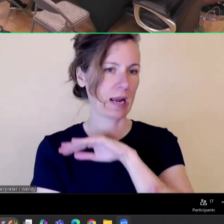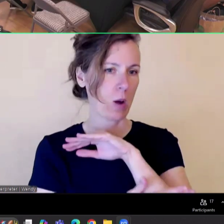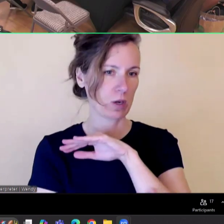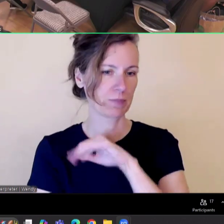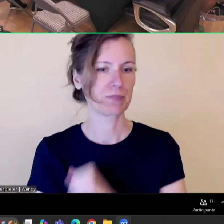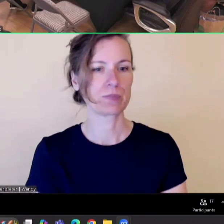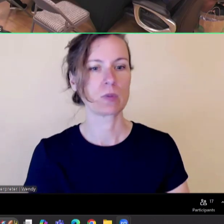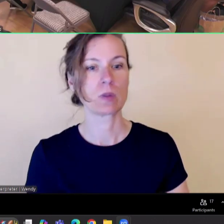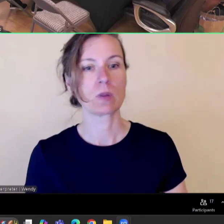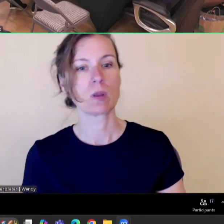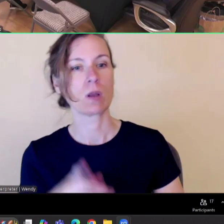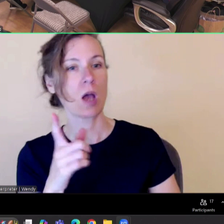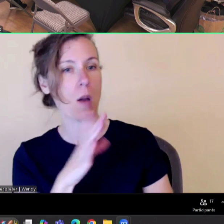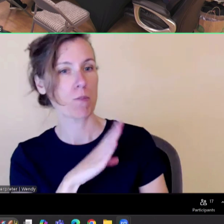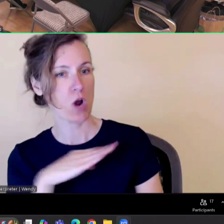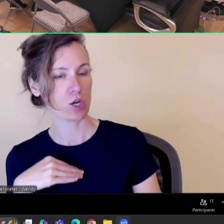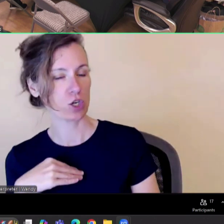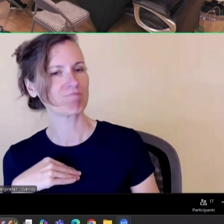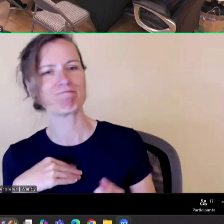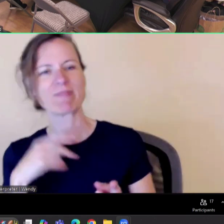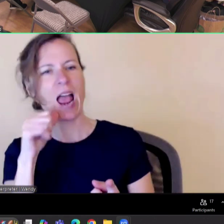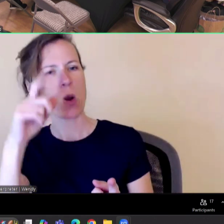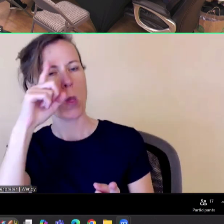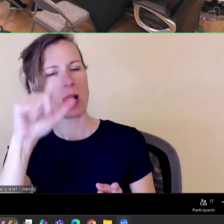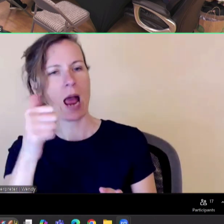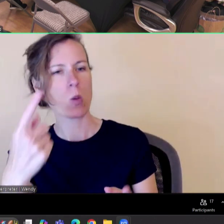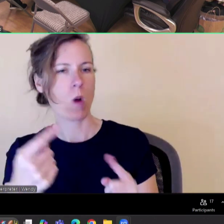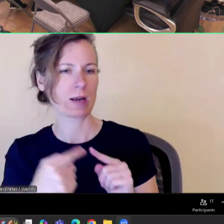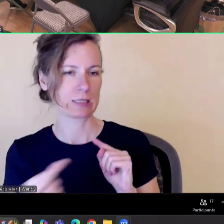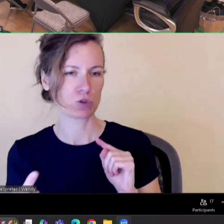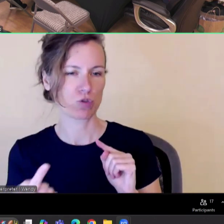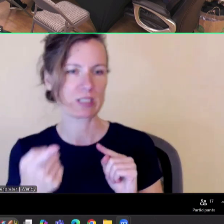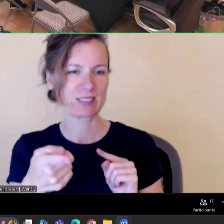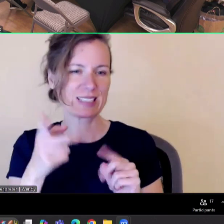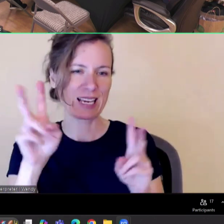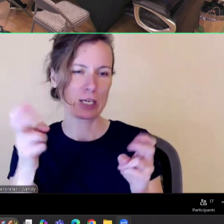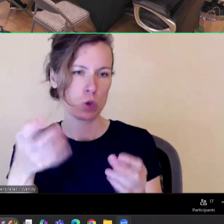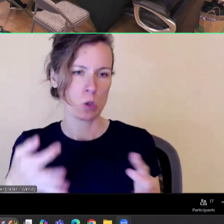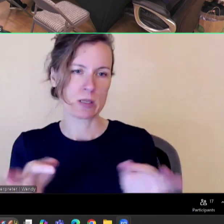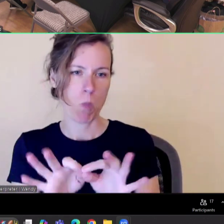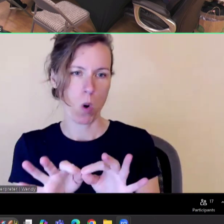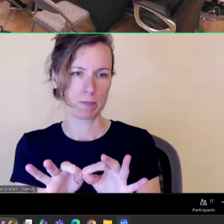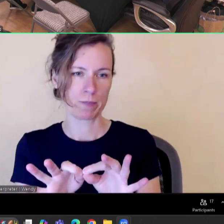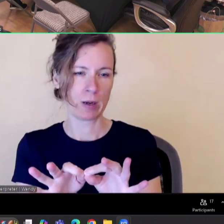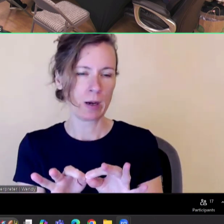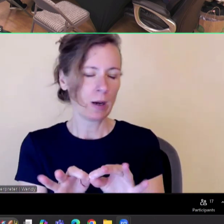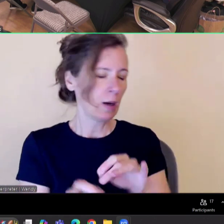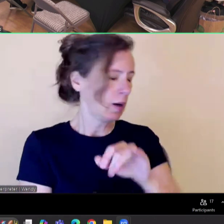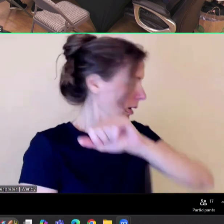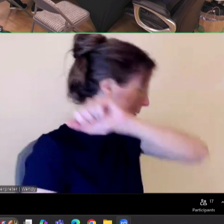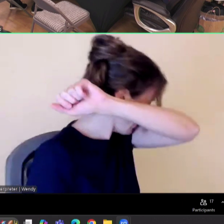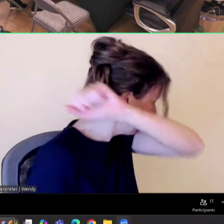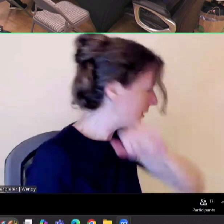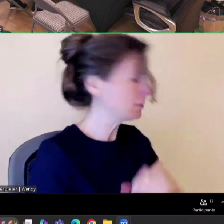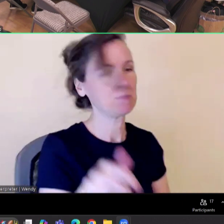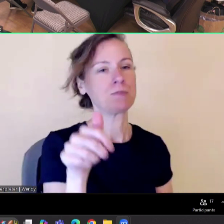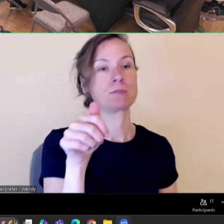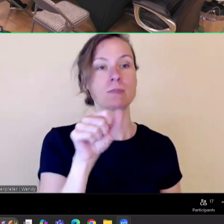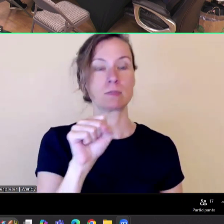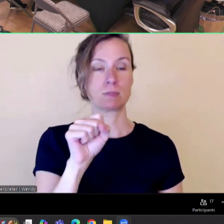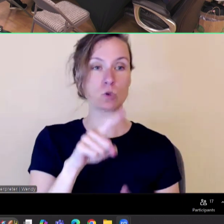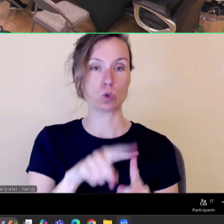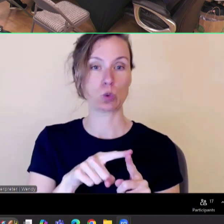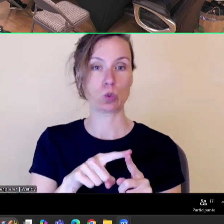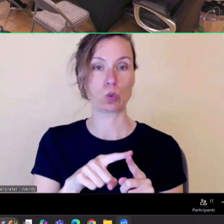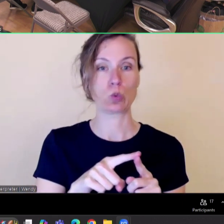disagrees that the stop sign issue is extremely important and something we need to address.